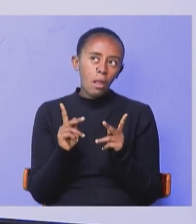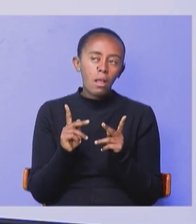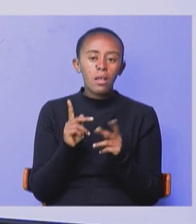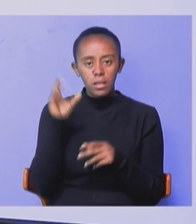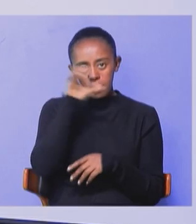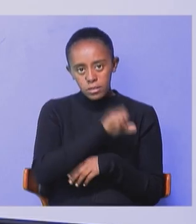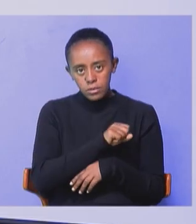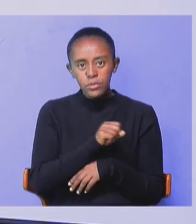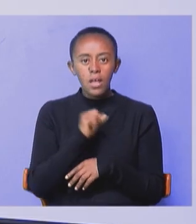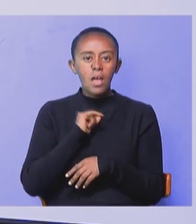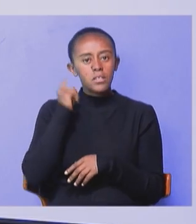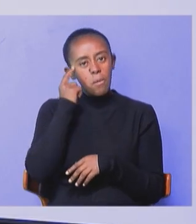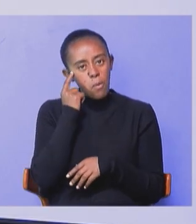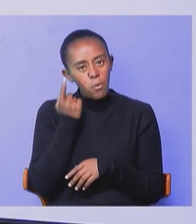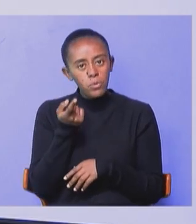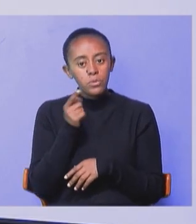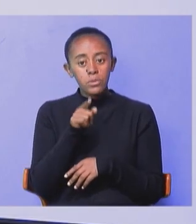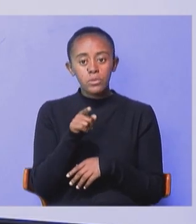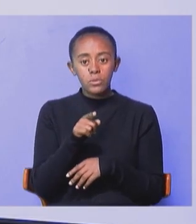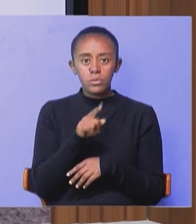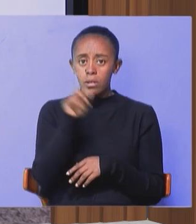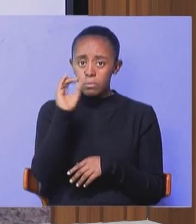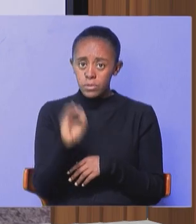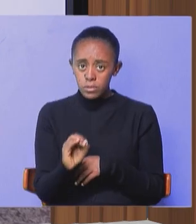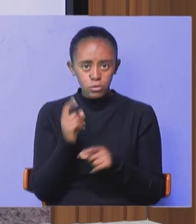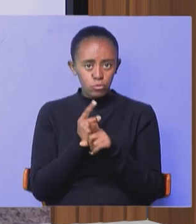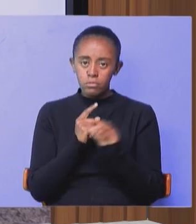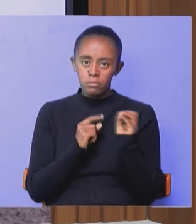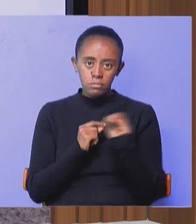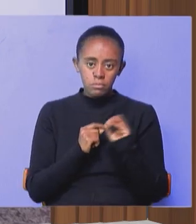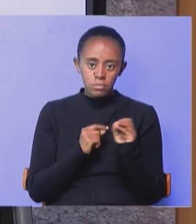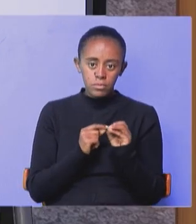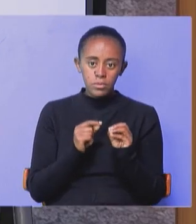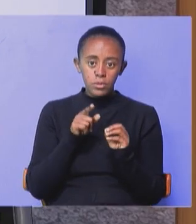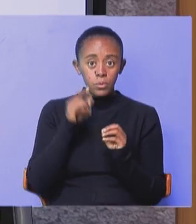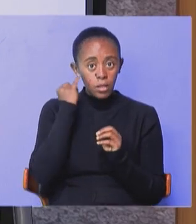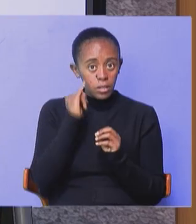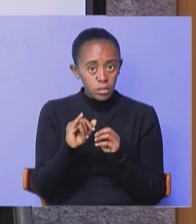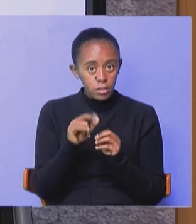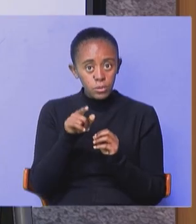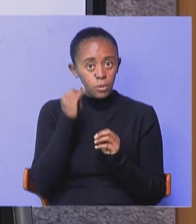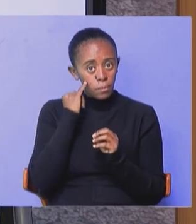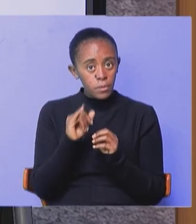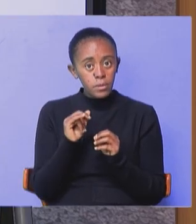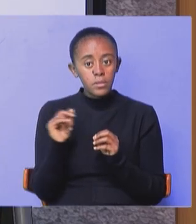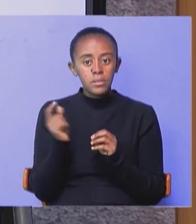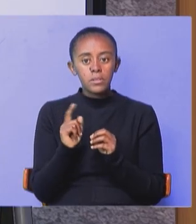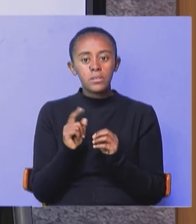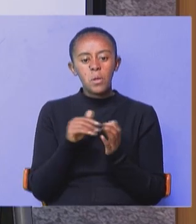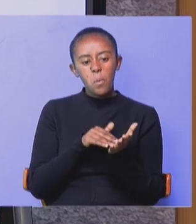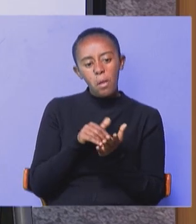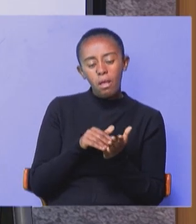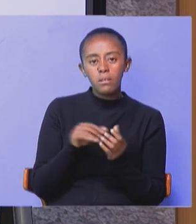I suppose. So you're not 100% sure. So your idea, your opinion here is weak